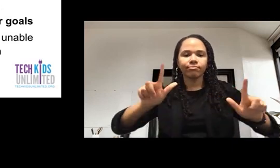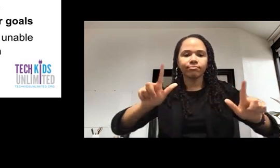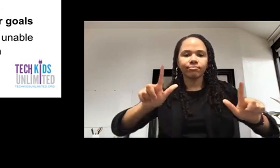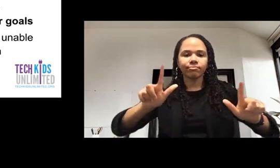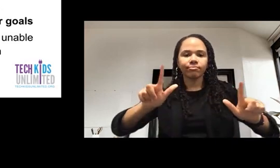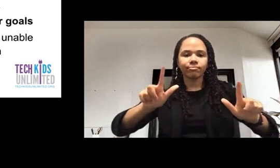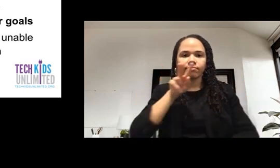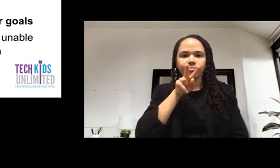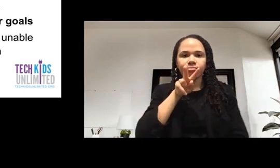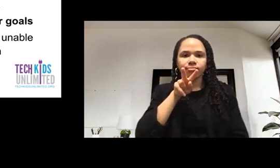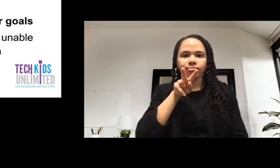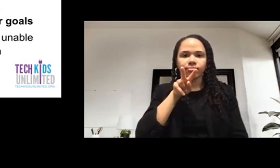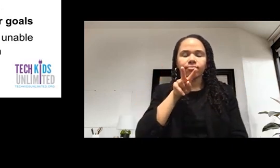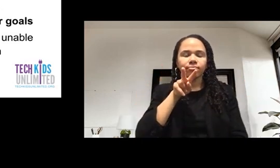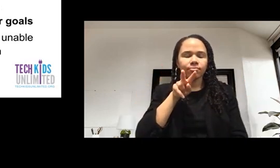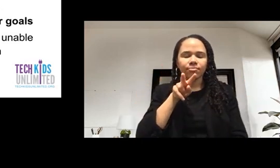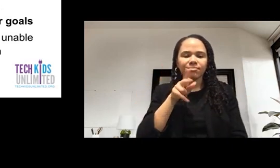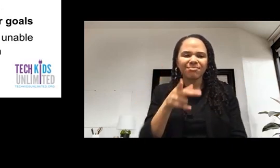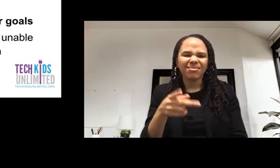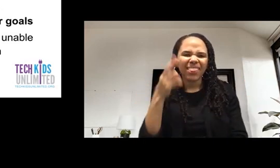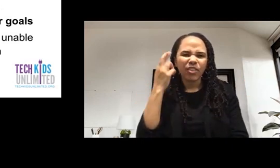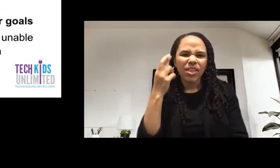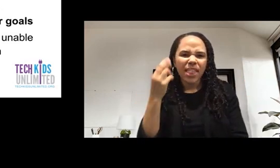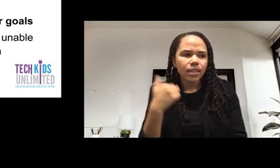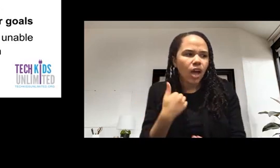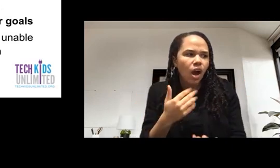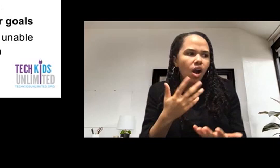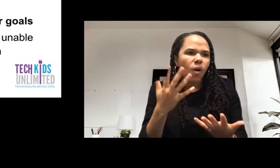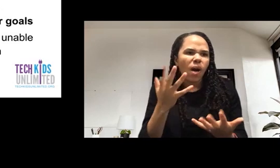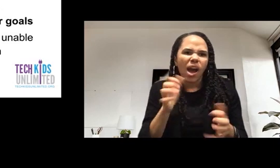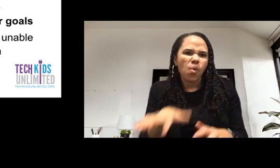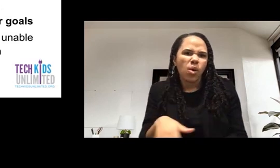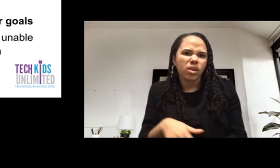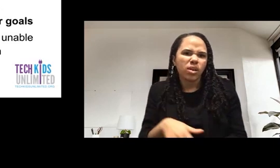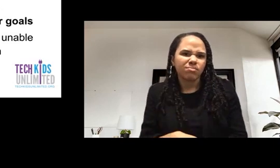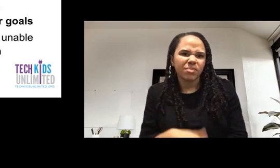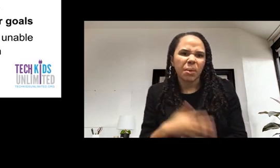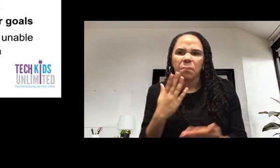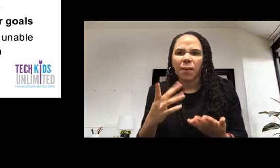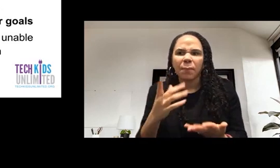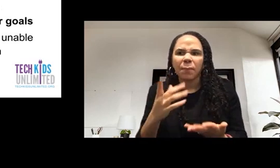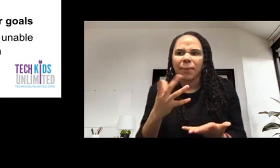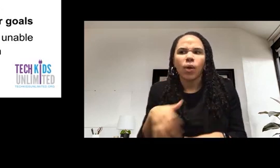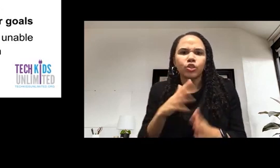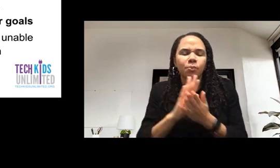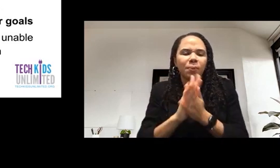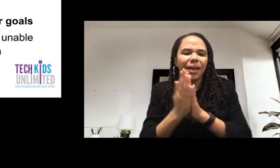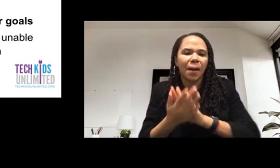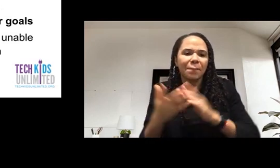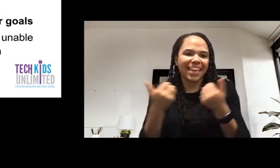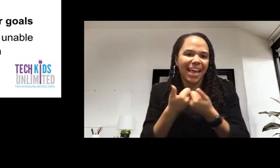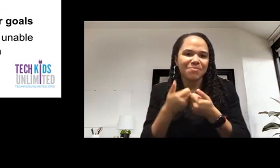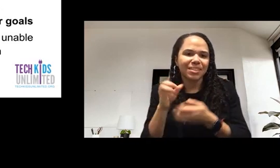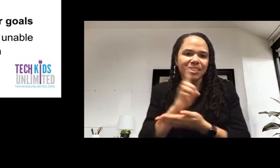want to do that. I may not want to do that. I may not want to be a game designer. But also,